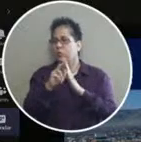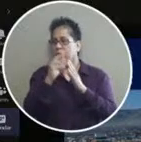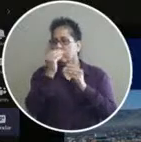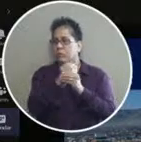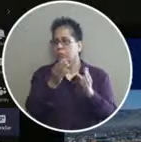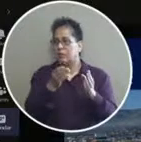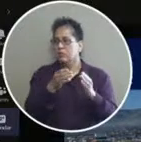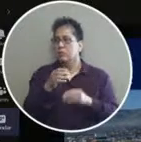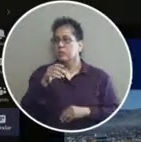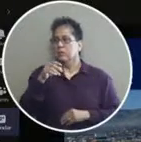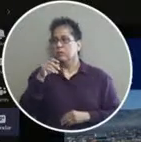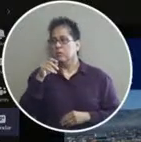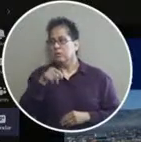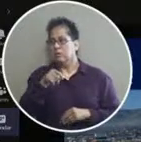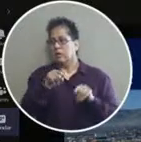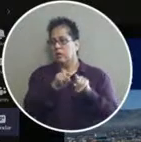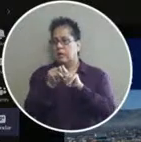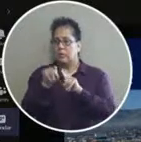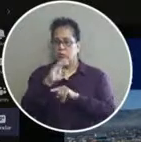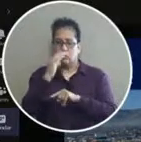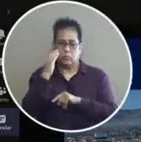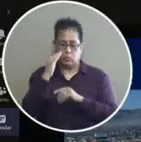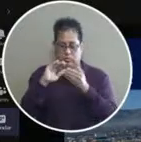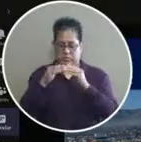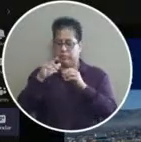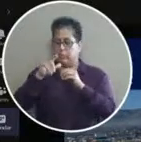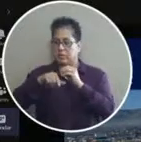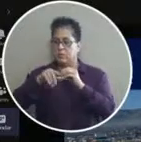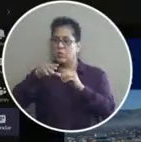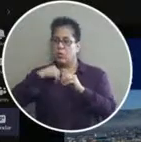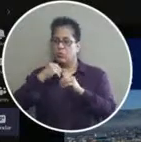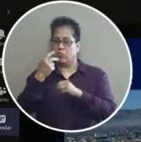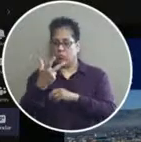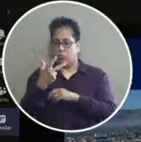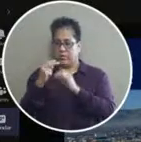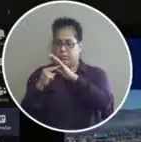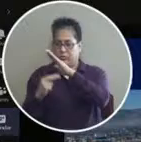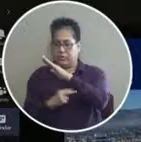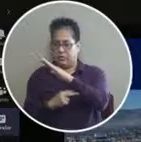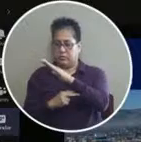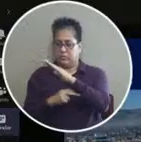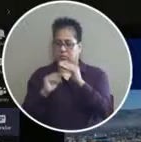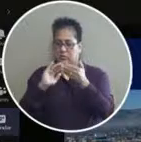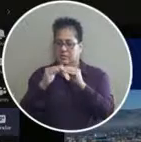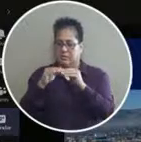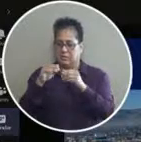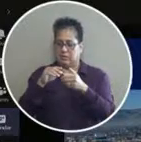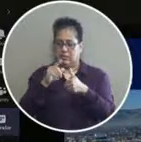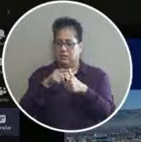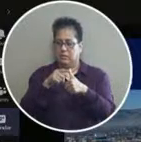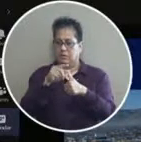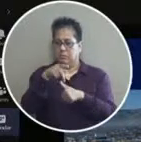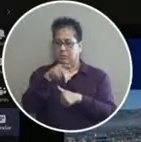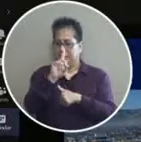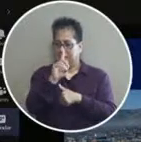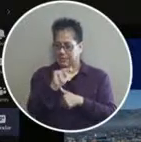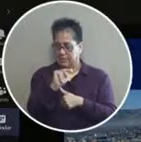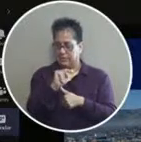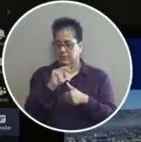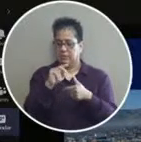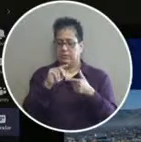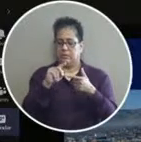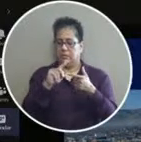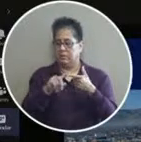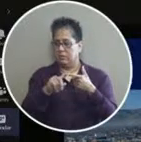information. So as you know, the City of El Paso owns 3 bridges within the El Paso city limits. We own PDN, Paso del Norte, and